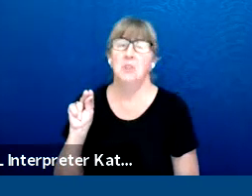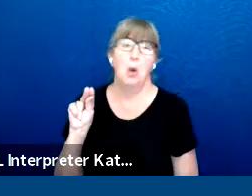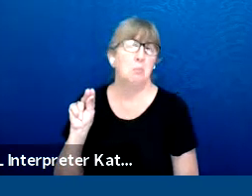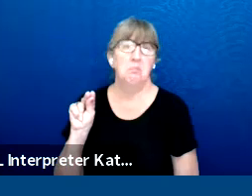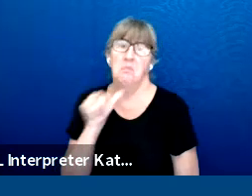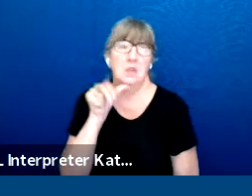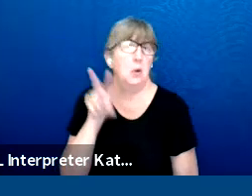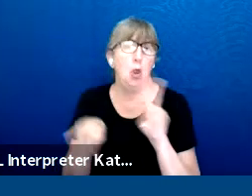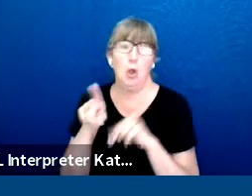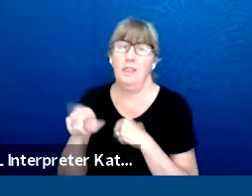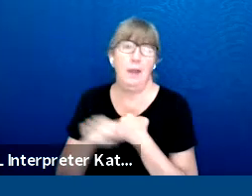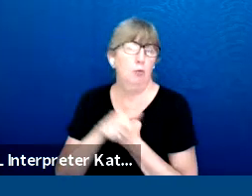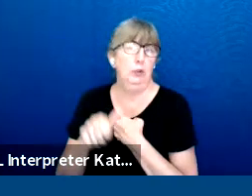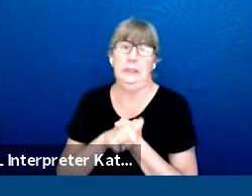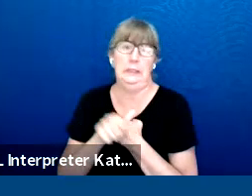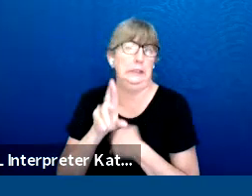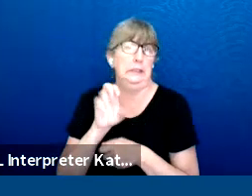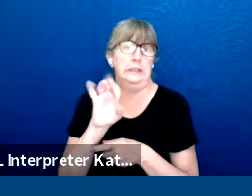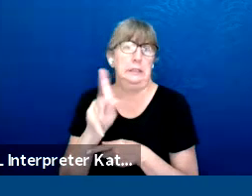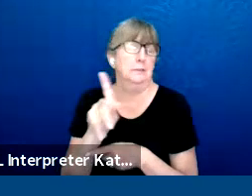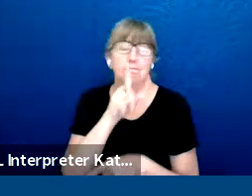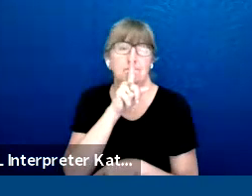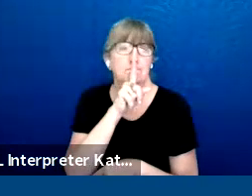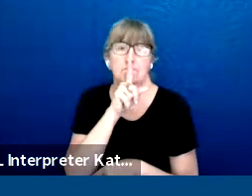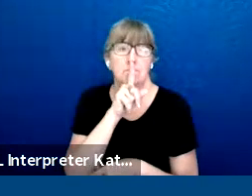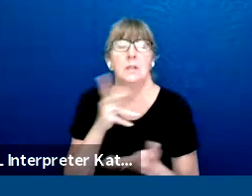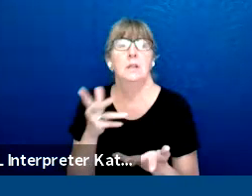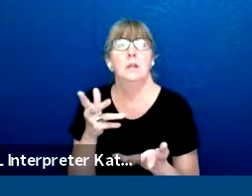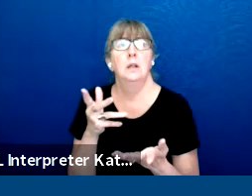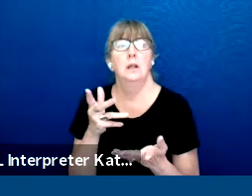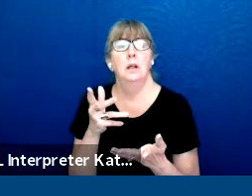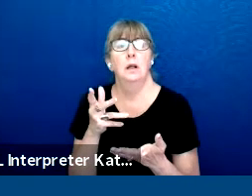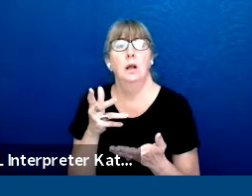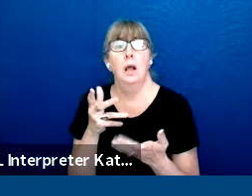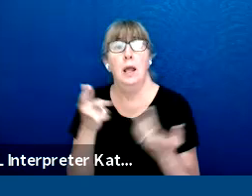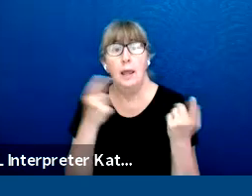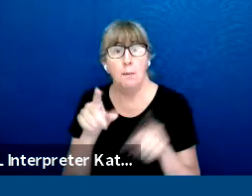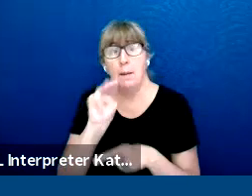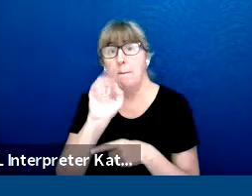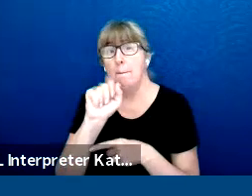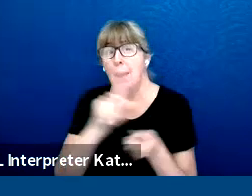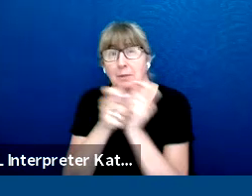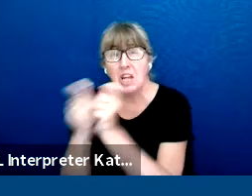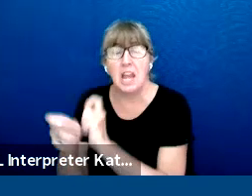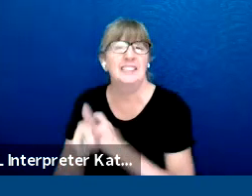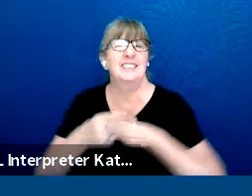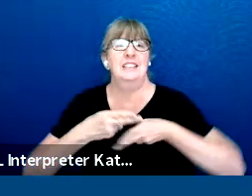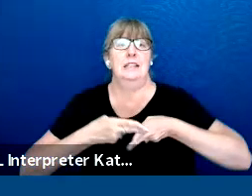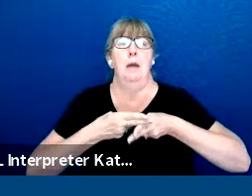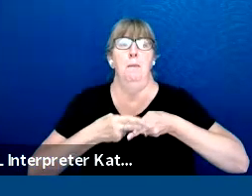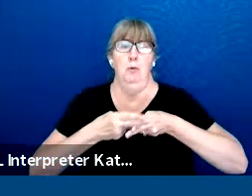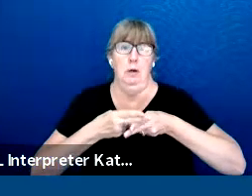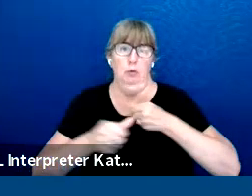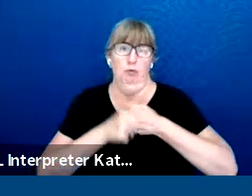look at that risk. As we mentioned, the mapping, when the mapping changes, there are temporary risks that are